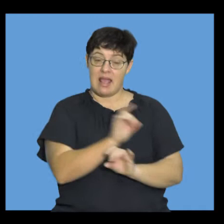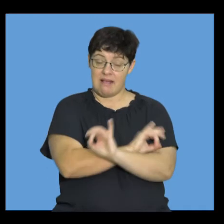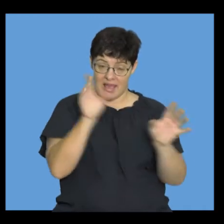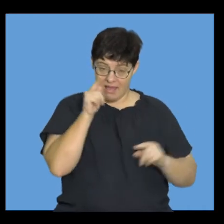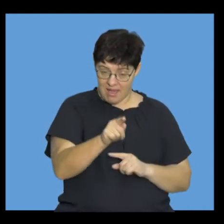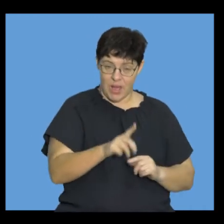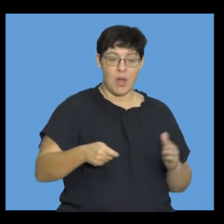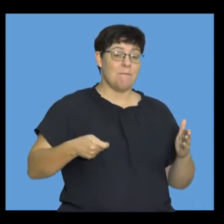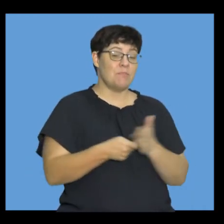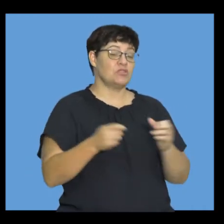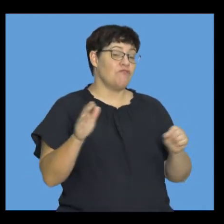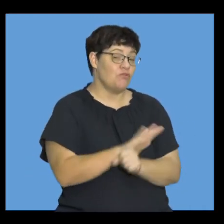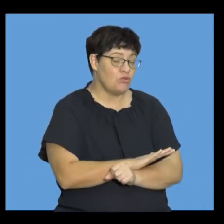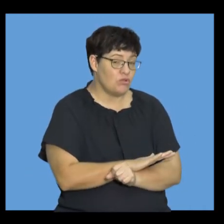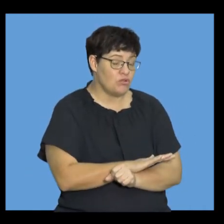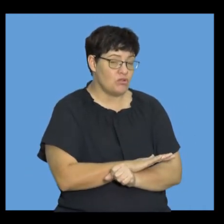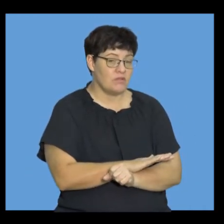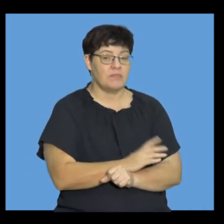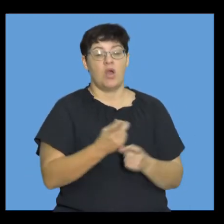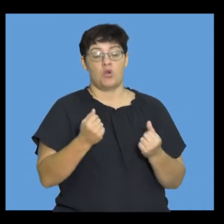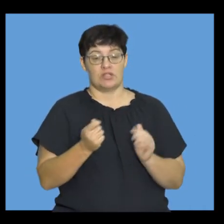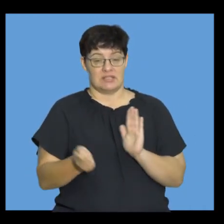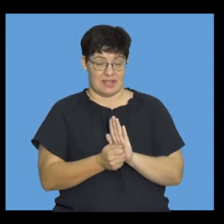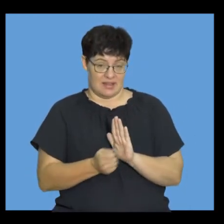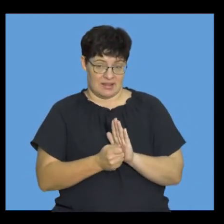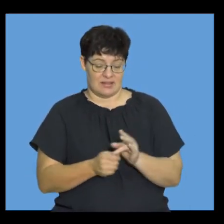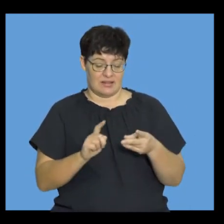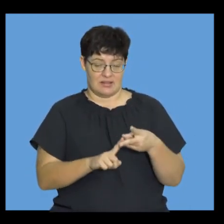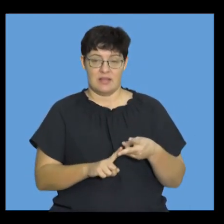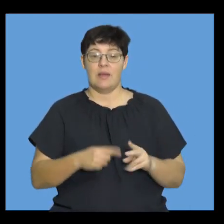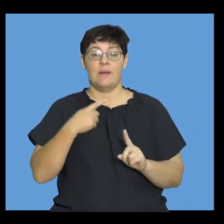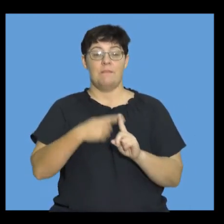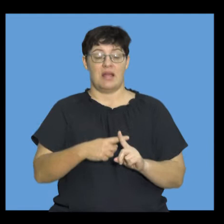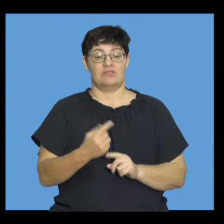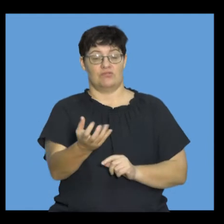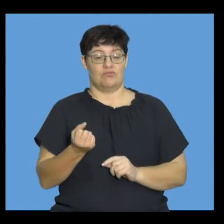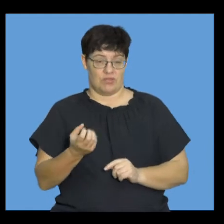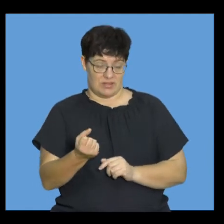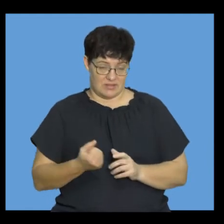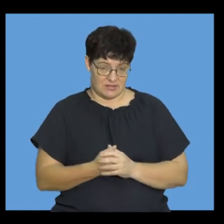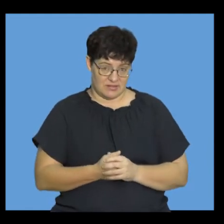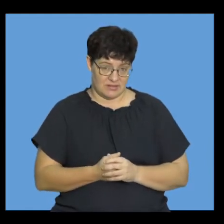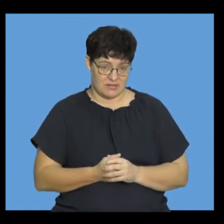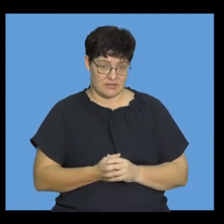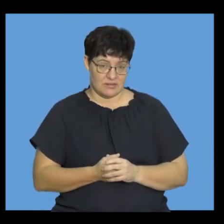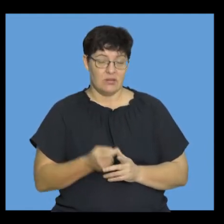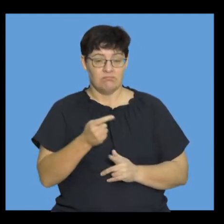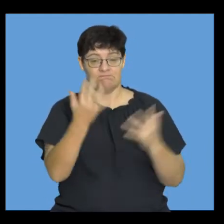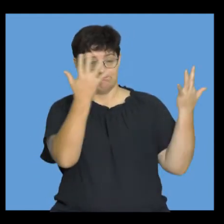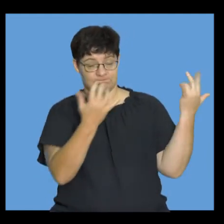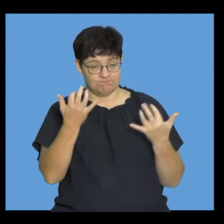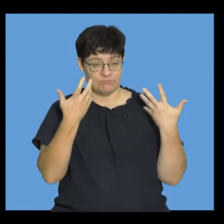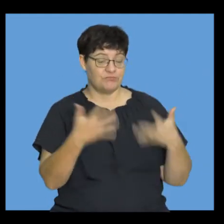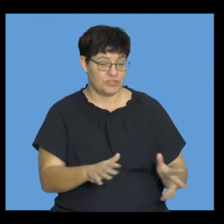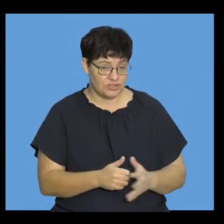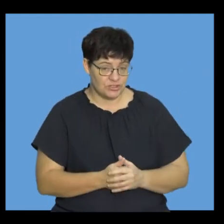purchases will be my cost of sales plus my drawings. So I calculated this for you, the cost of sales for